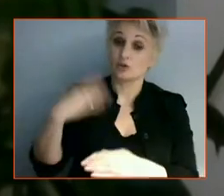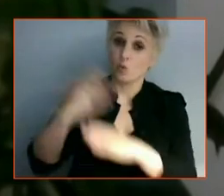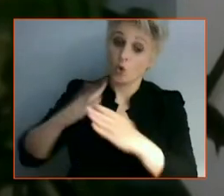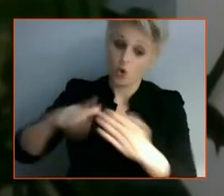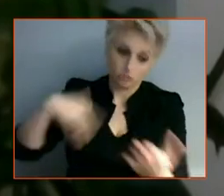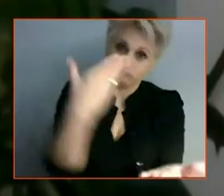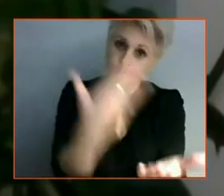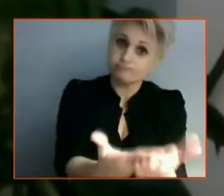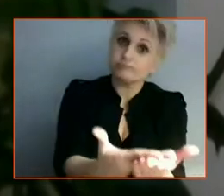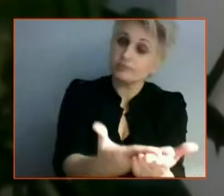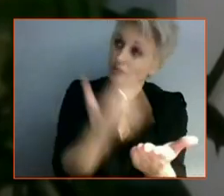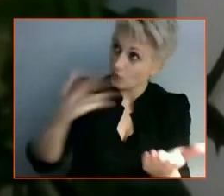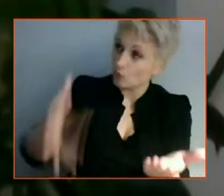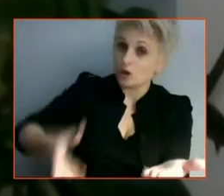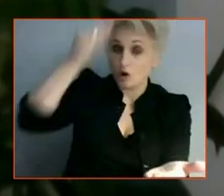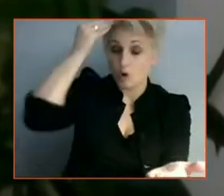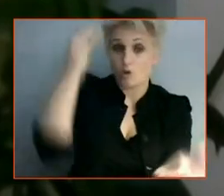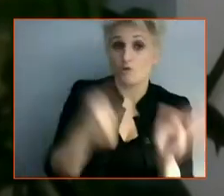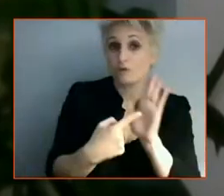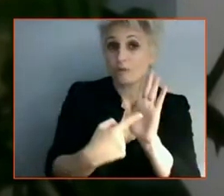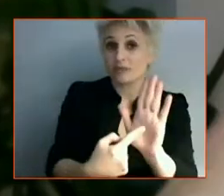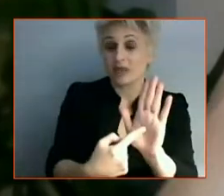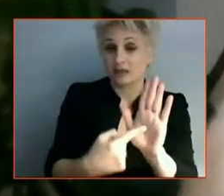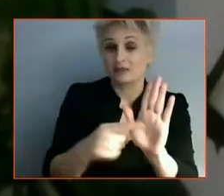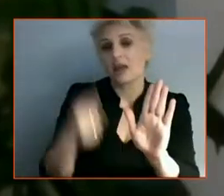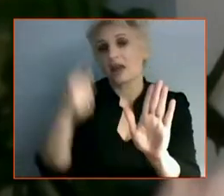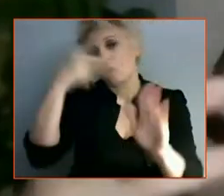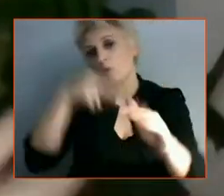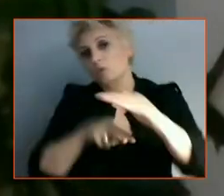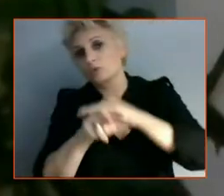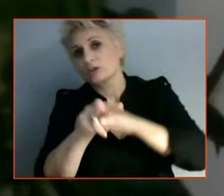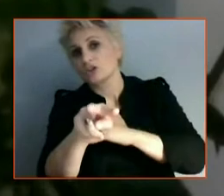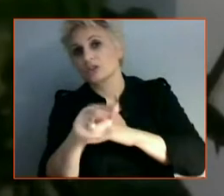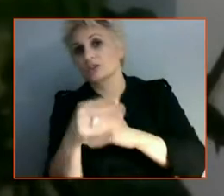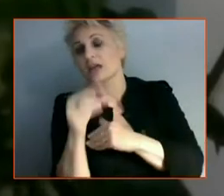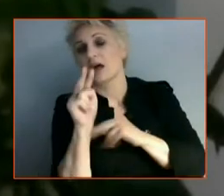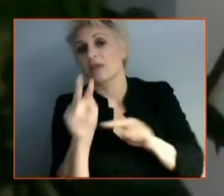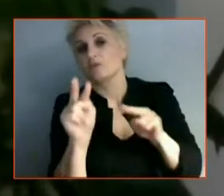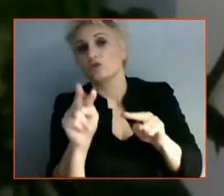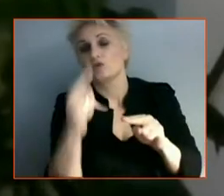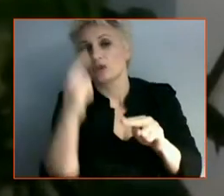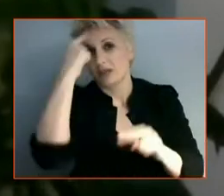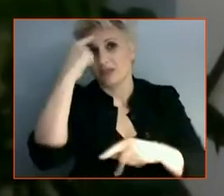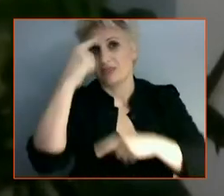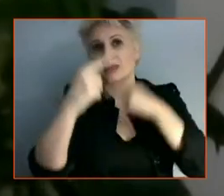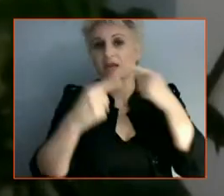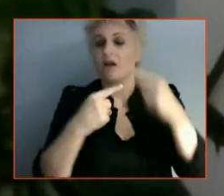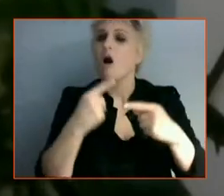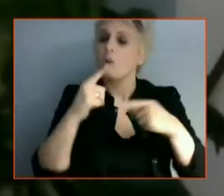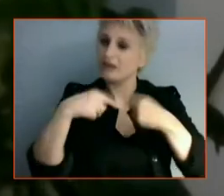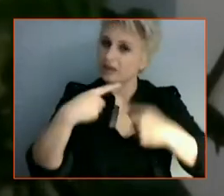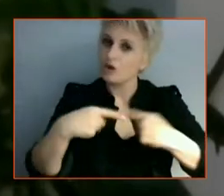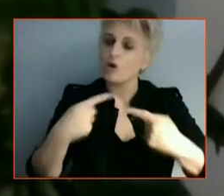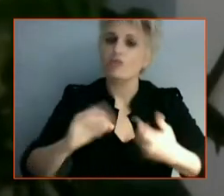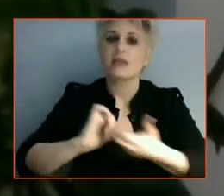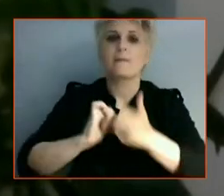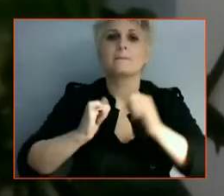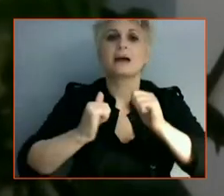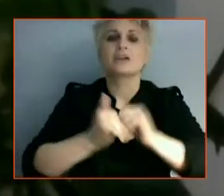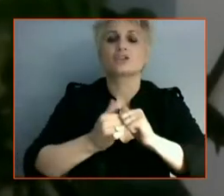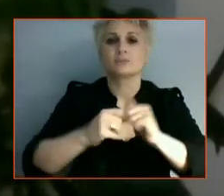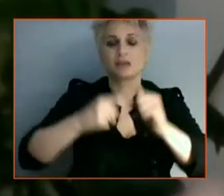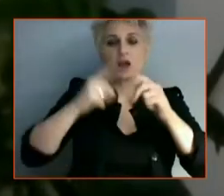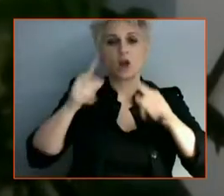sector 2030 kind of pipeline and operate in that same form of partnership from an overarching strategy